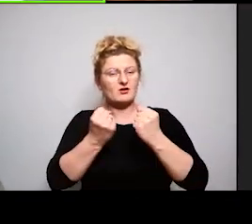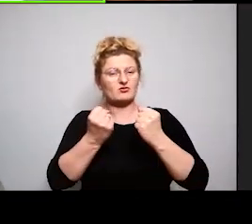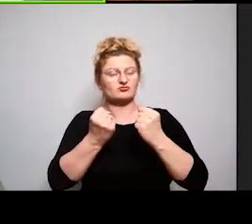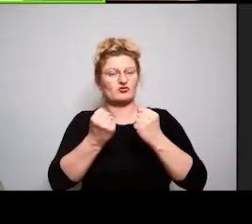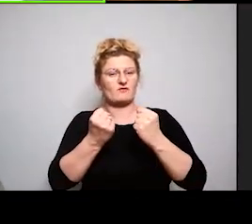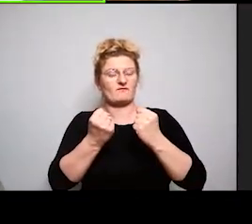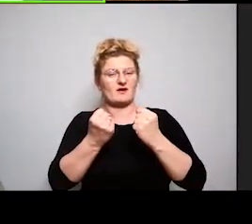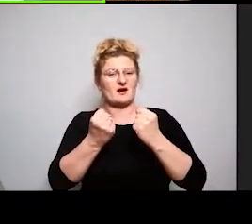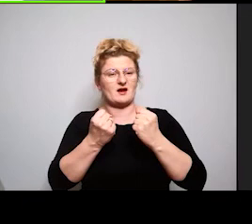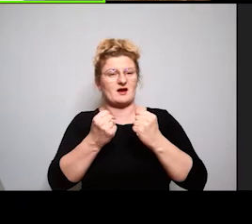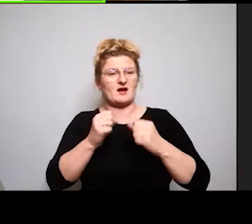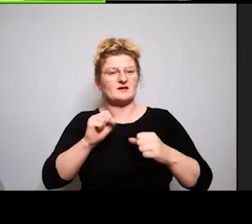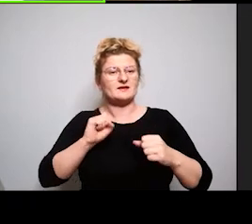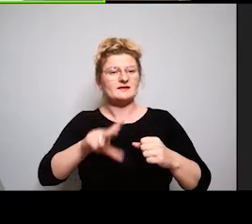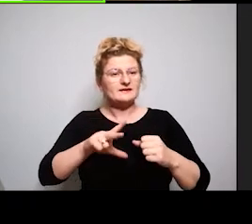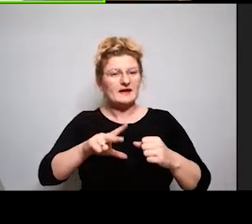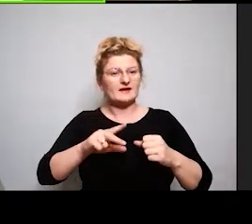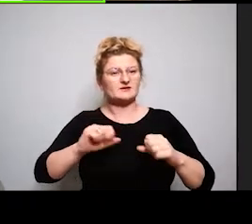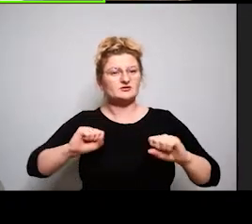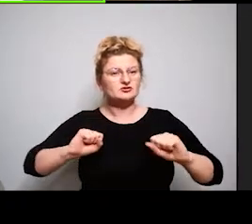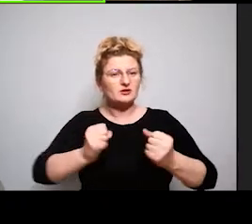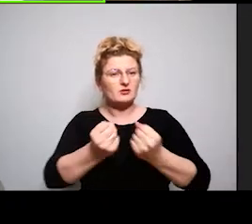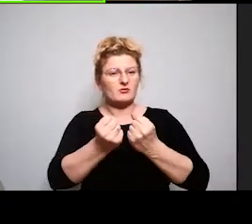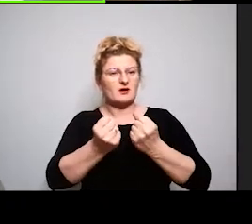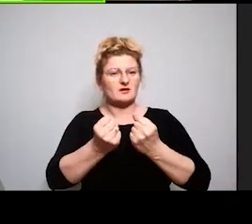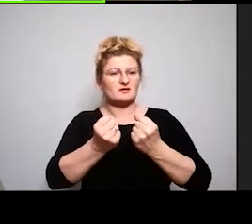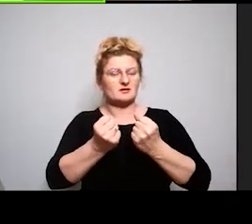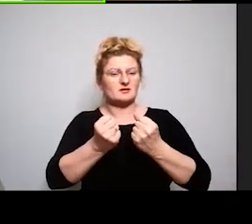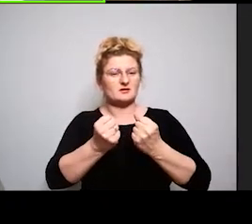have a father leave?